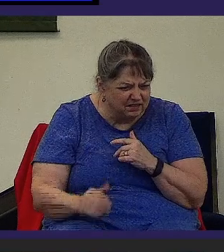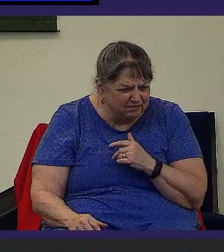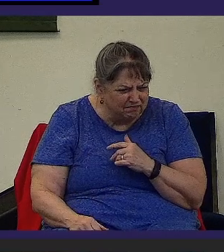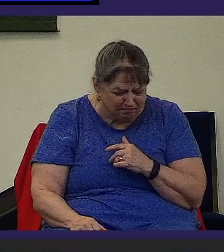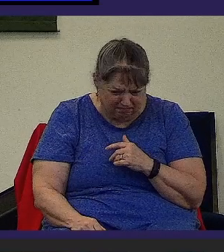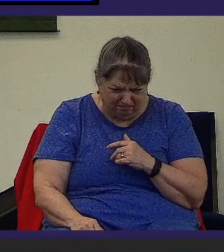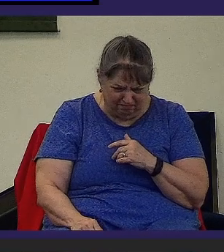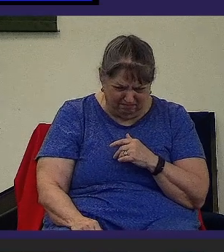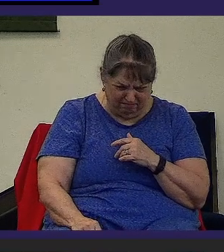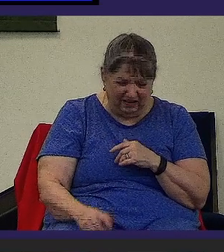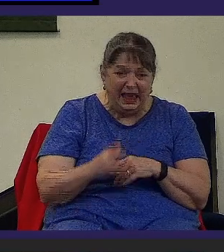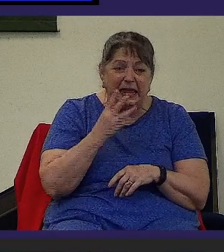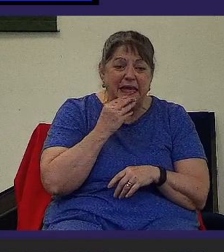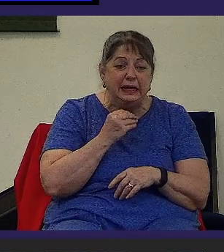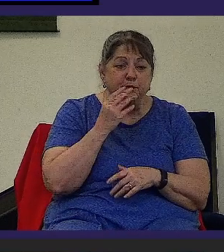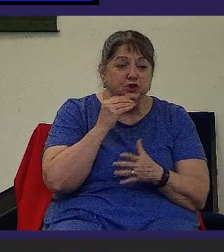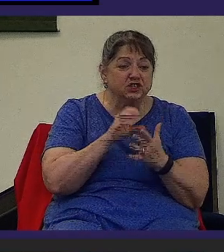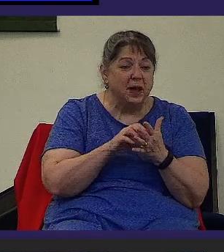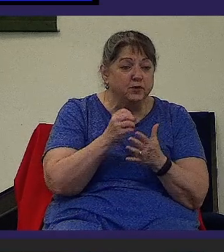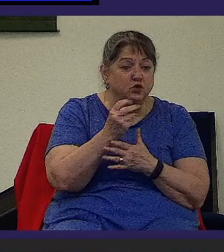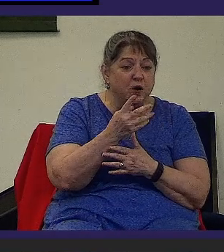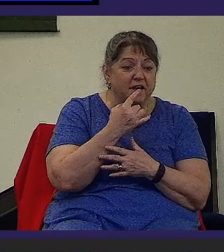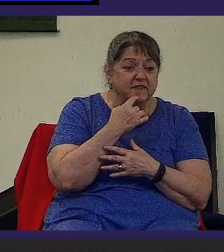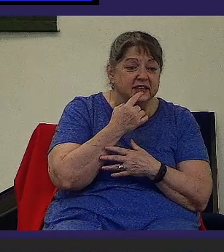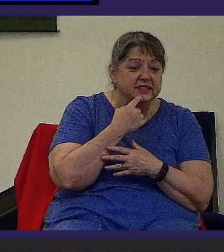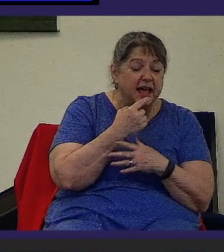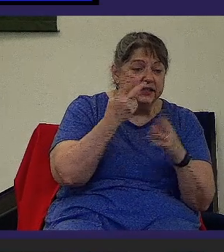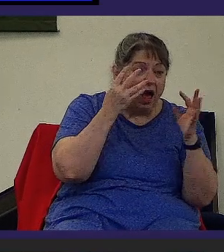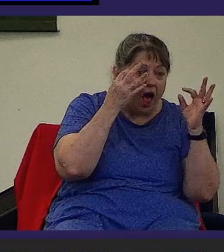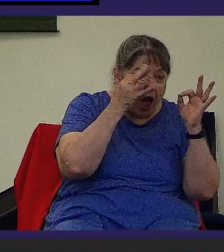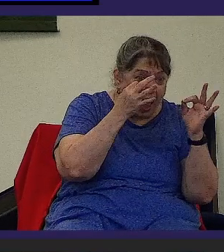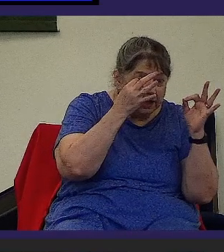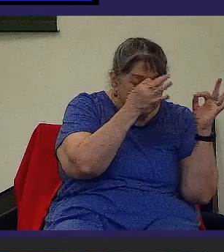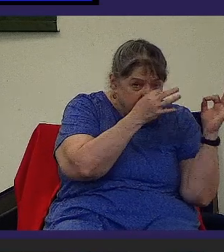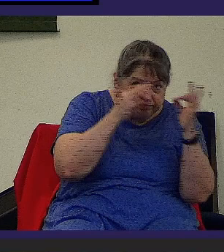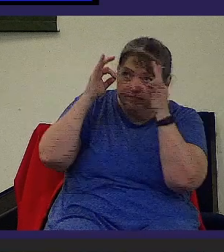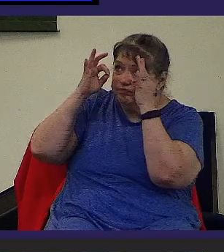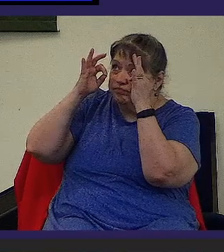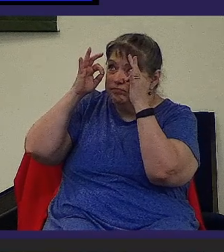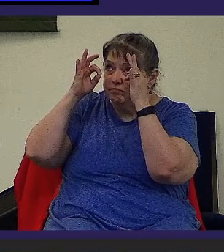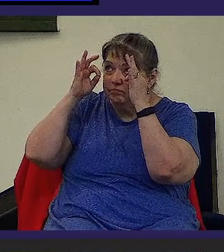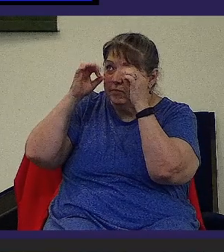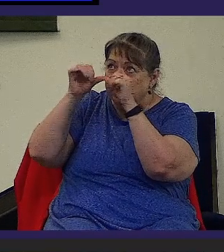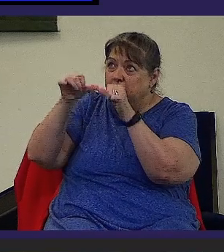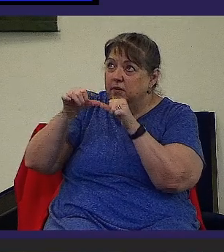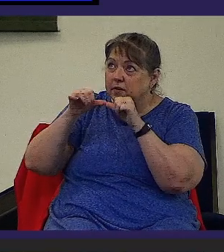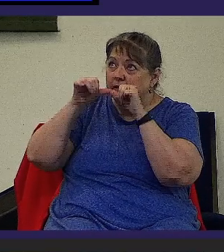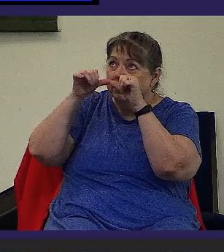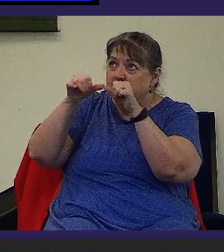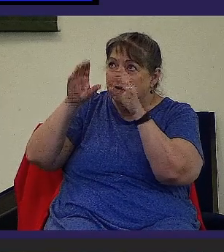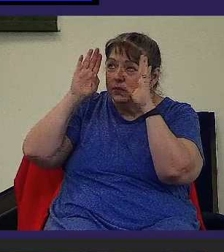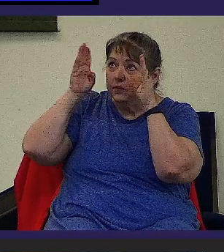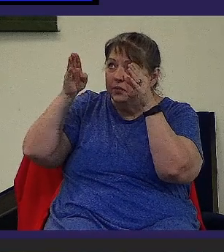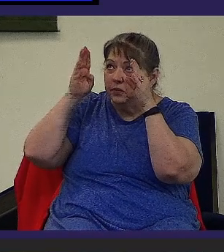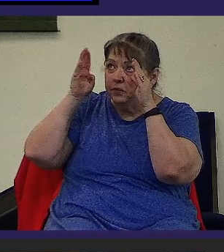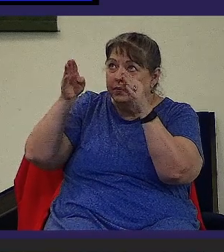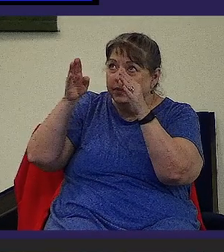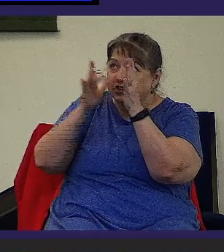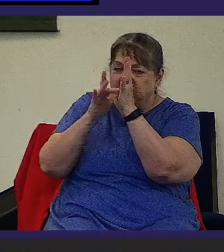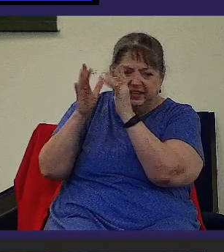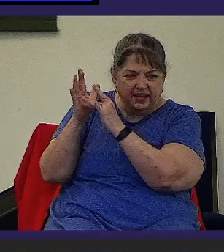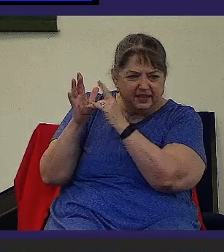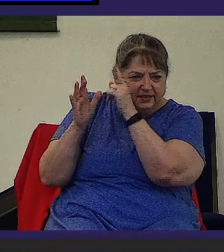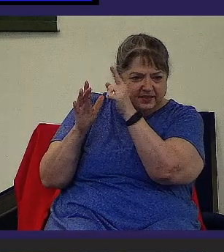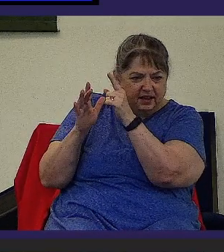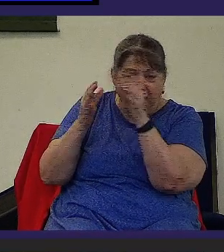eyes on jesus he's the author and the perfecter of our faith he's the one that enables us to get there keep your eyes on